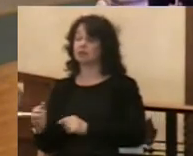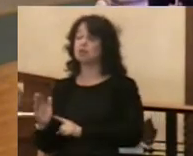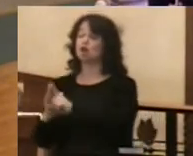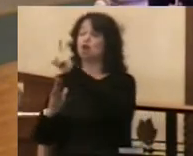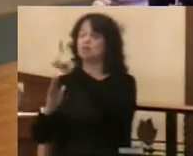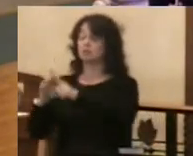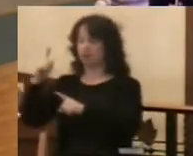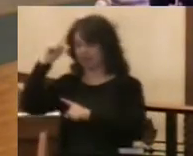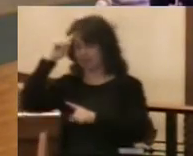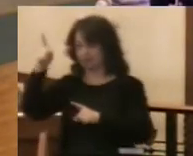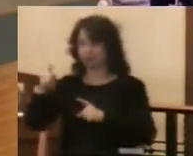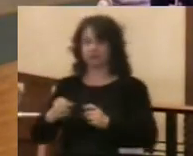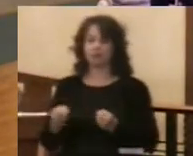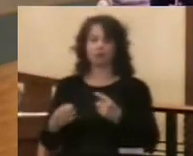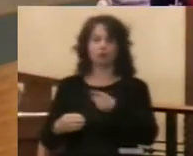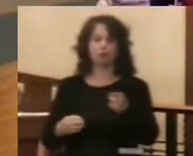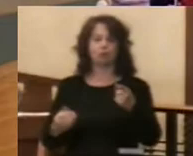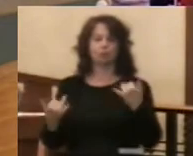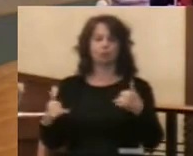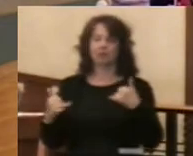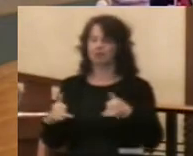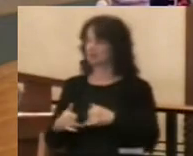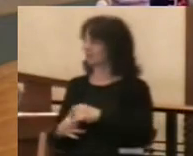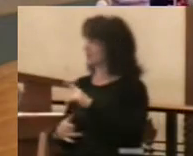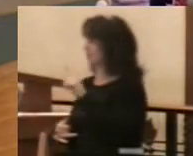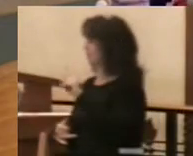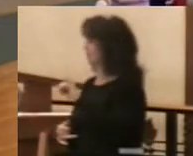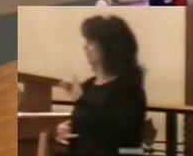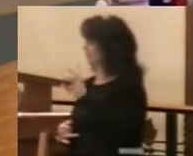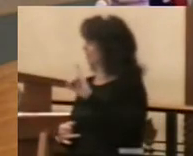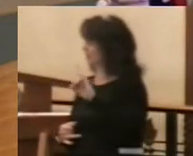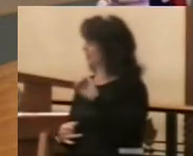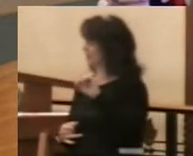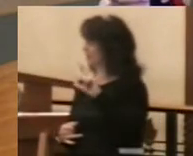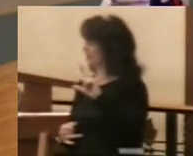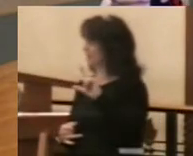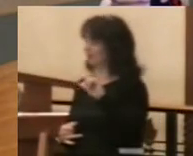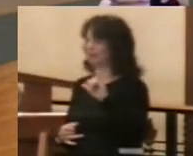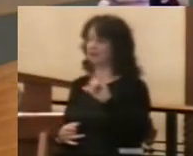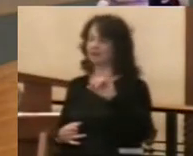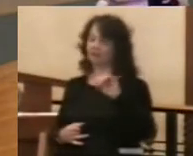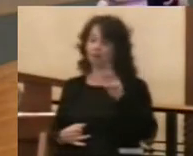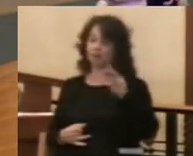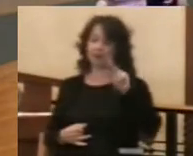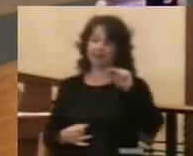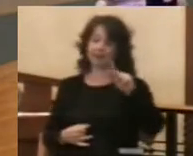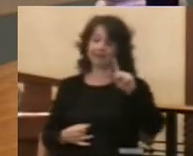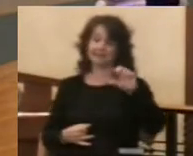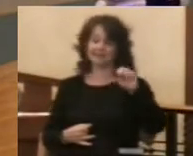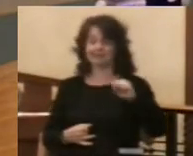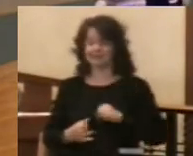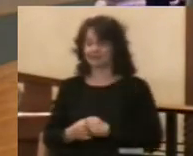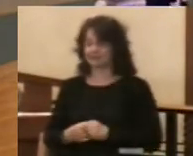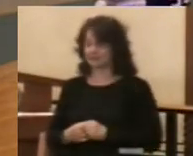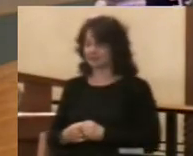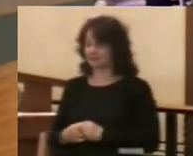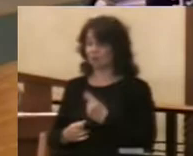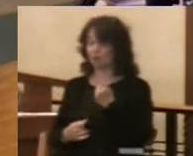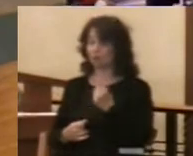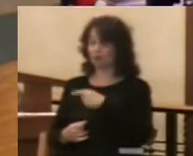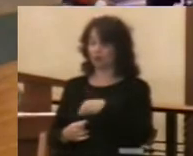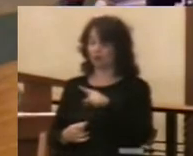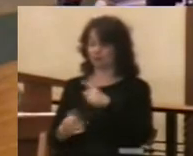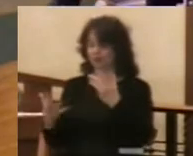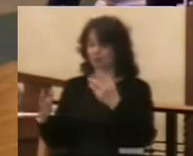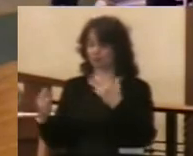are good at tiddlywinks? How many of you have ever played tiddlywinks? One. All right. Are you the greatest tiddlywink